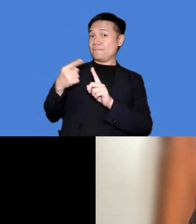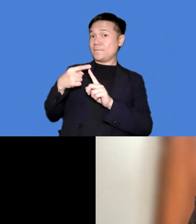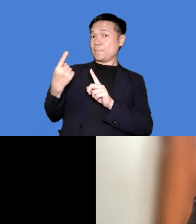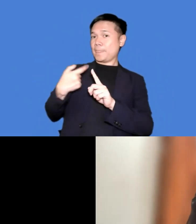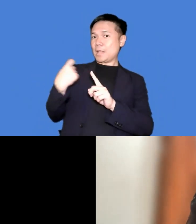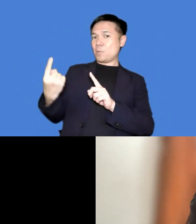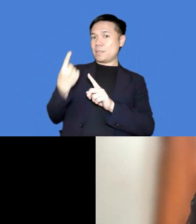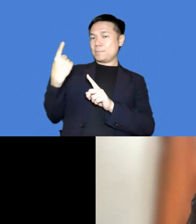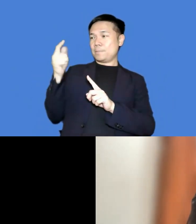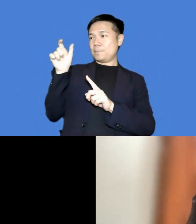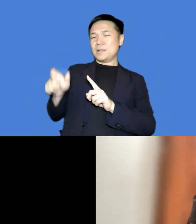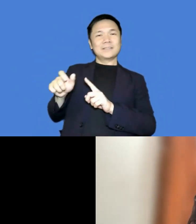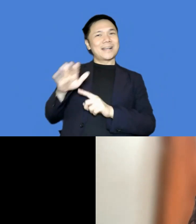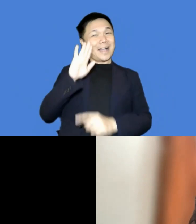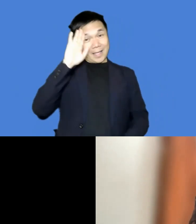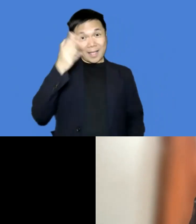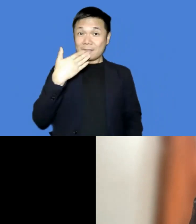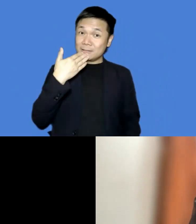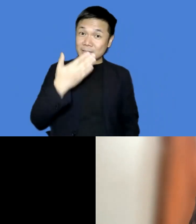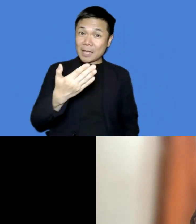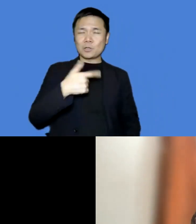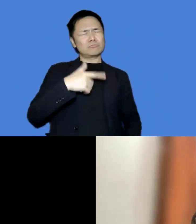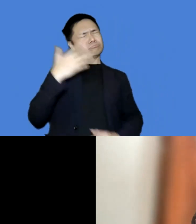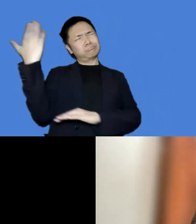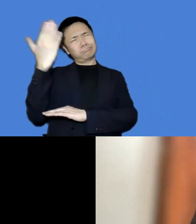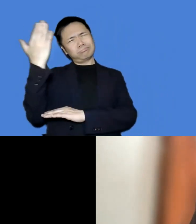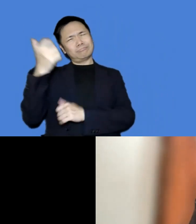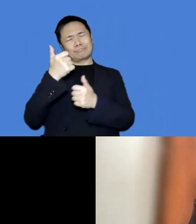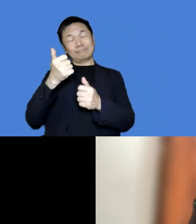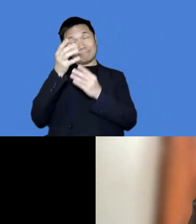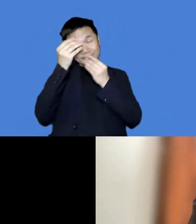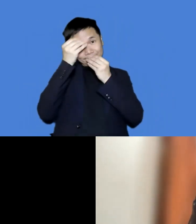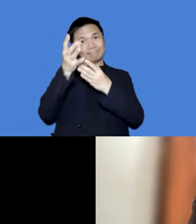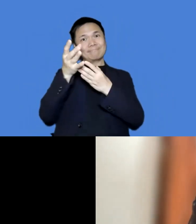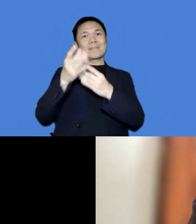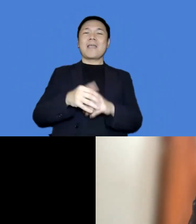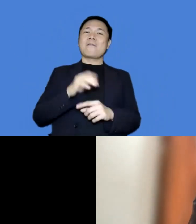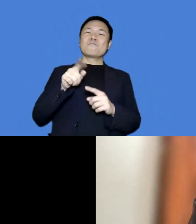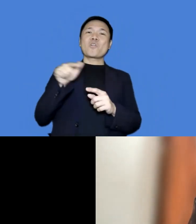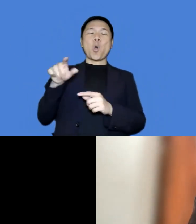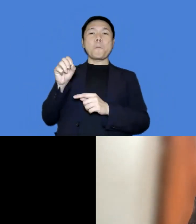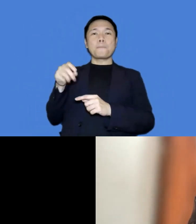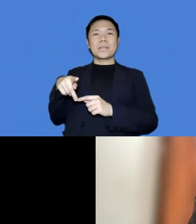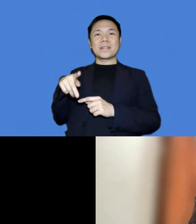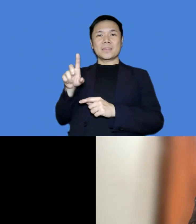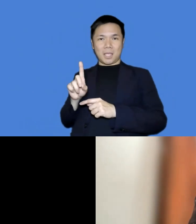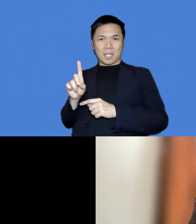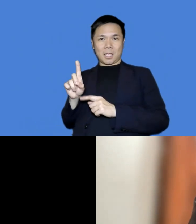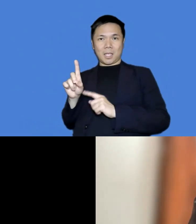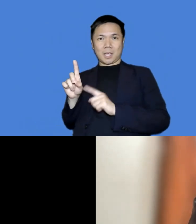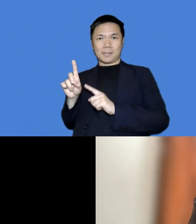who says, "Hi, thank you for the informative presentation. How can disability organizations